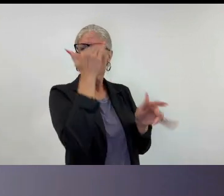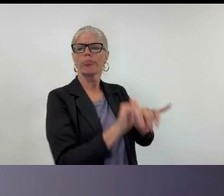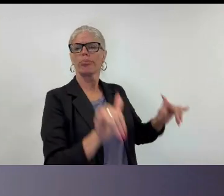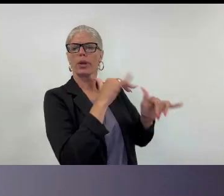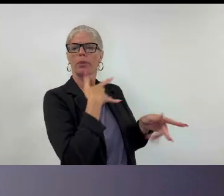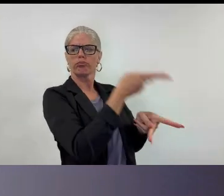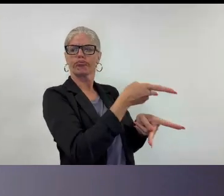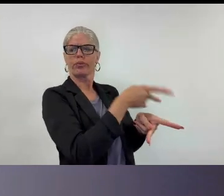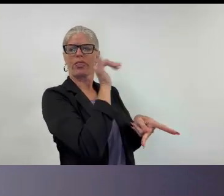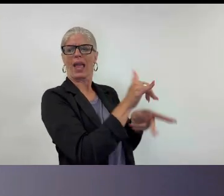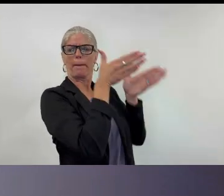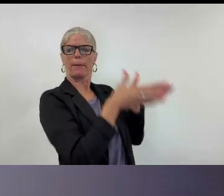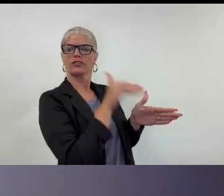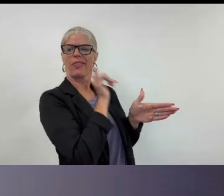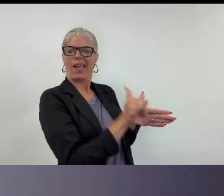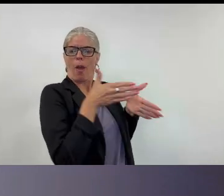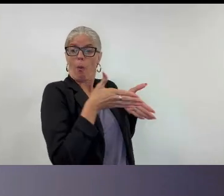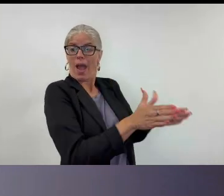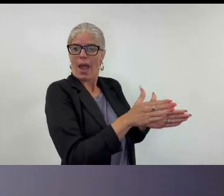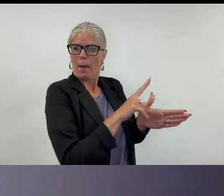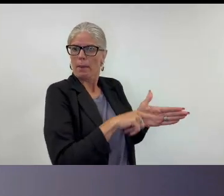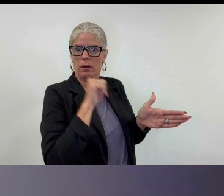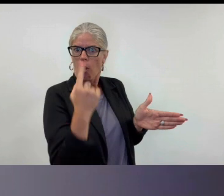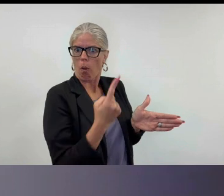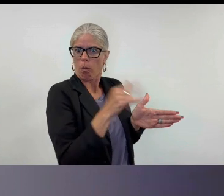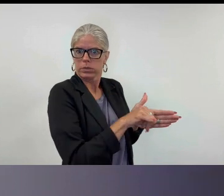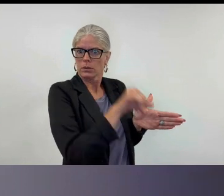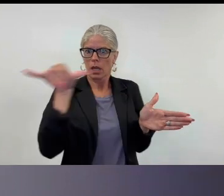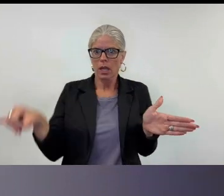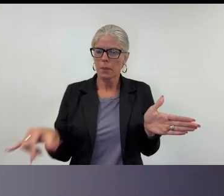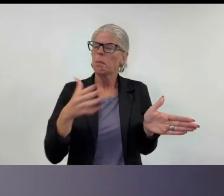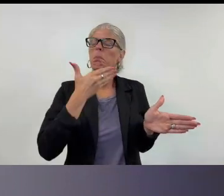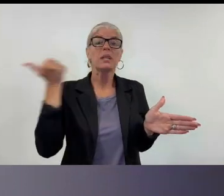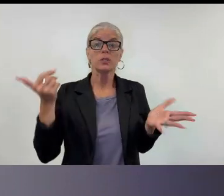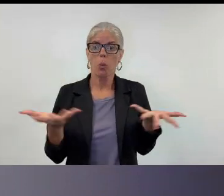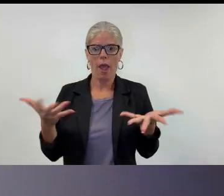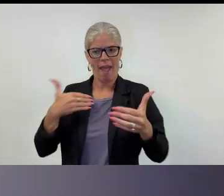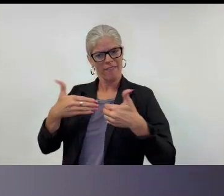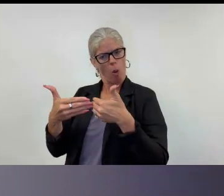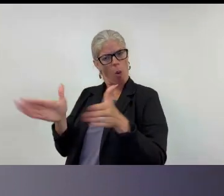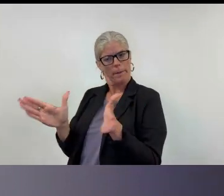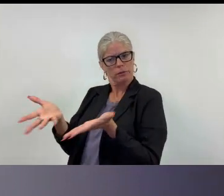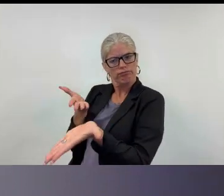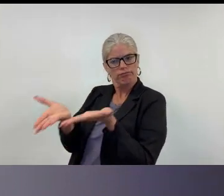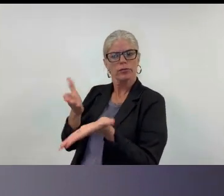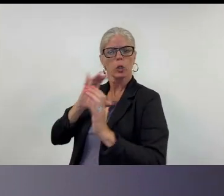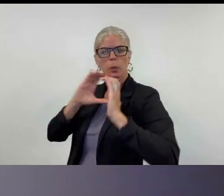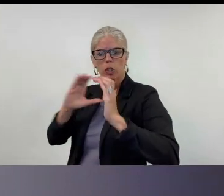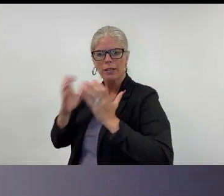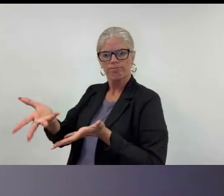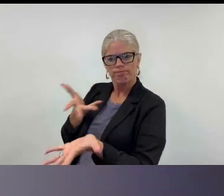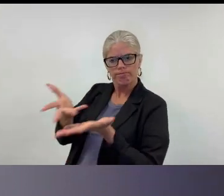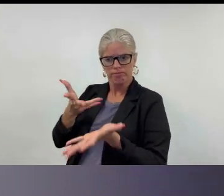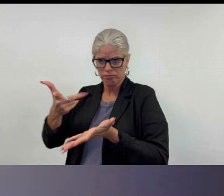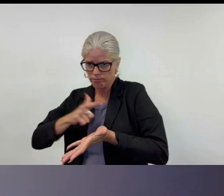open communication back and forth, even saying, this is the way I learned to do it. Is this the best way for you to do it? Or just,